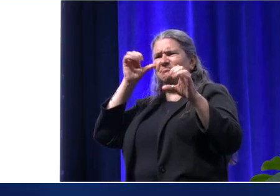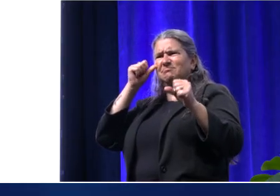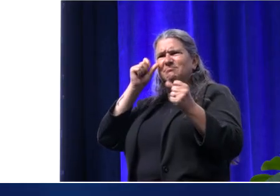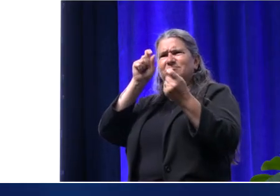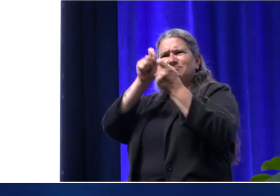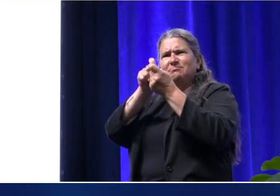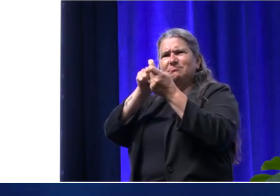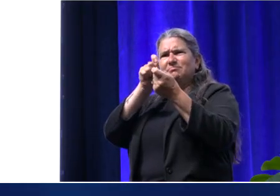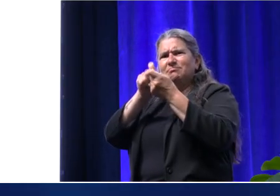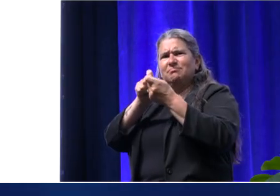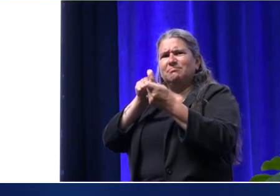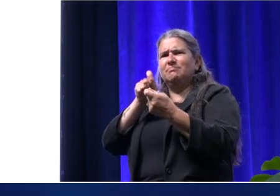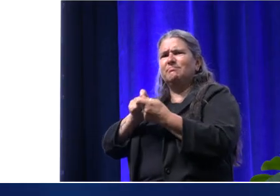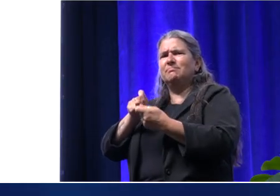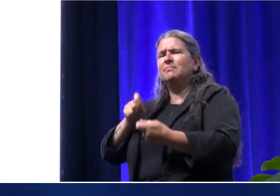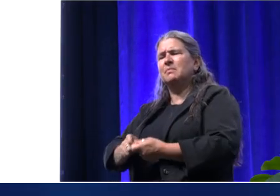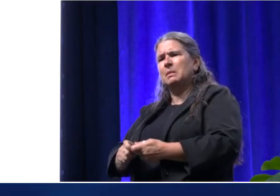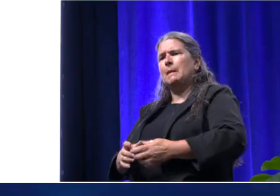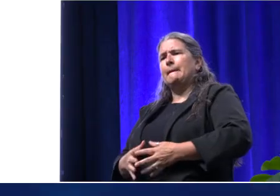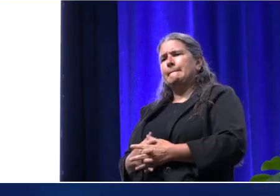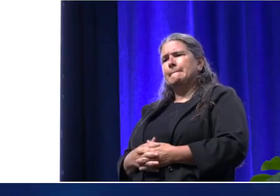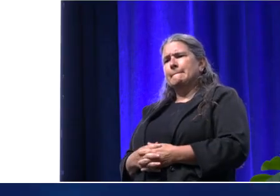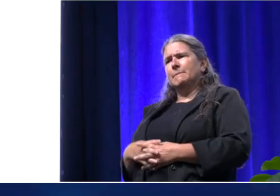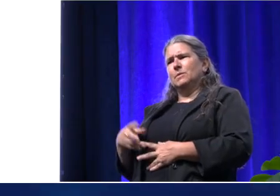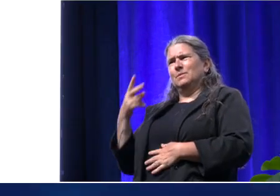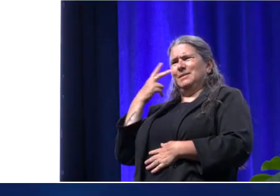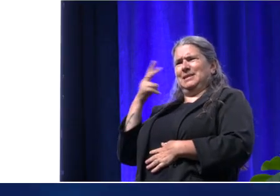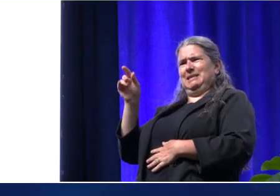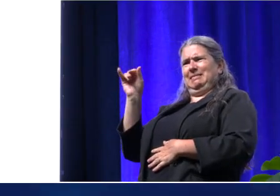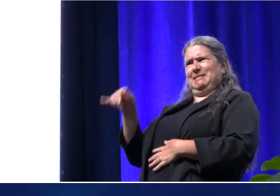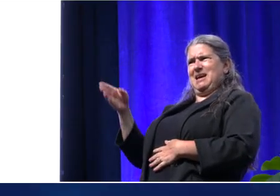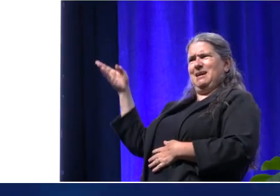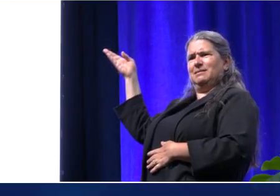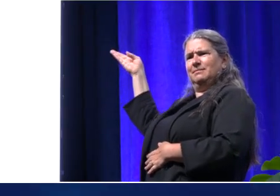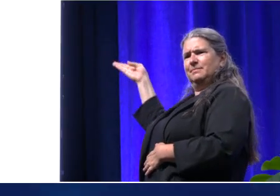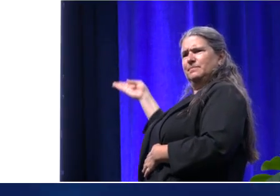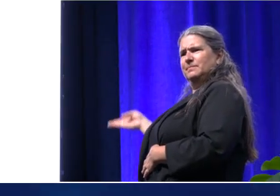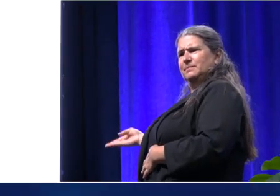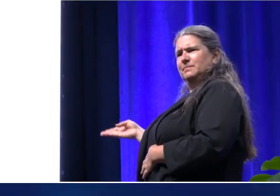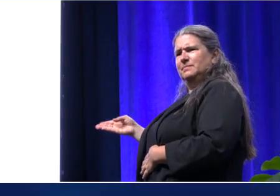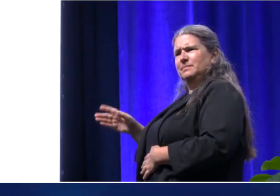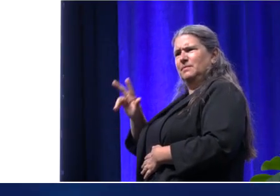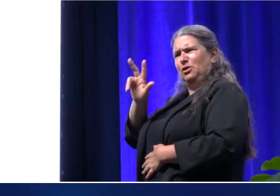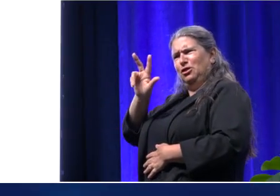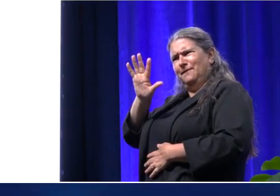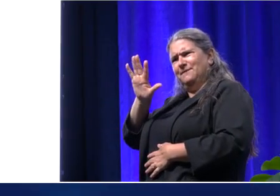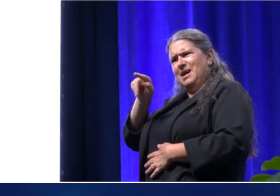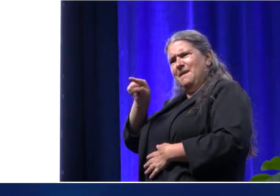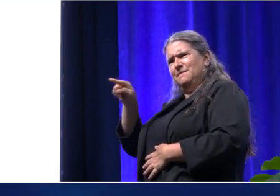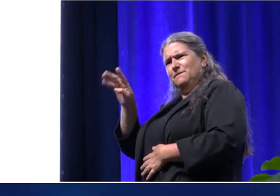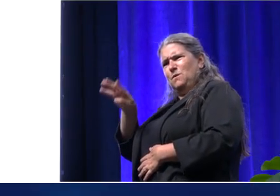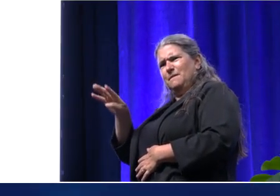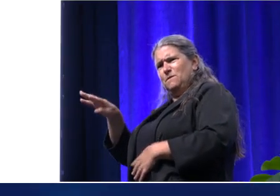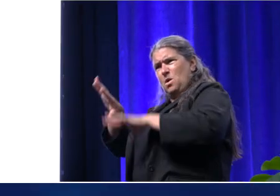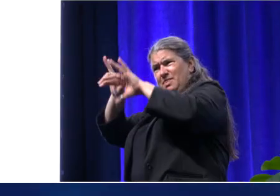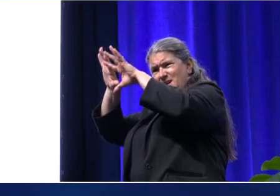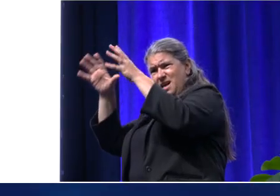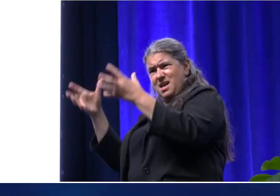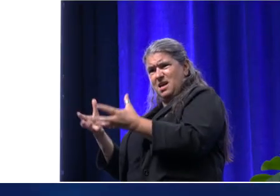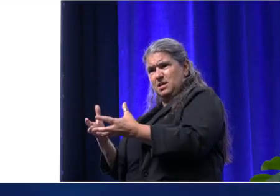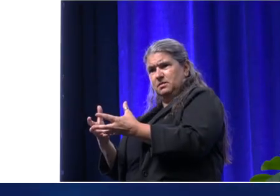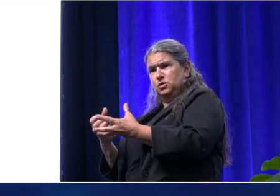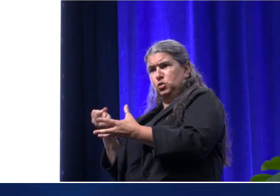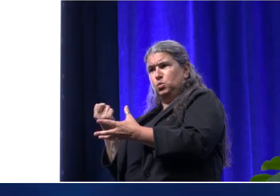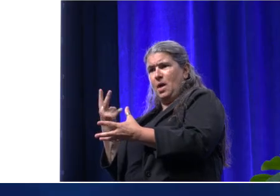see within the data here in Maine, if you take this age group, 35 to 44, they make up about 12% of your